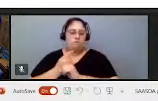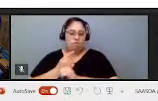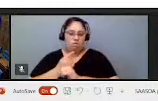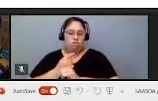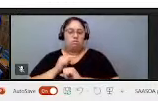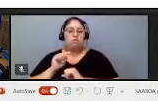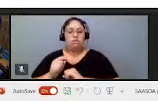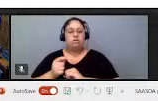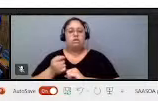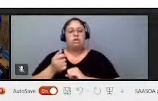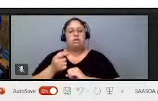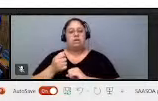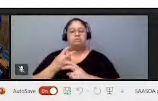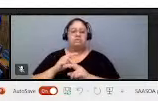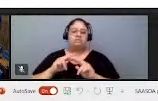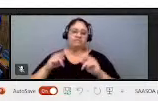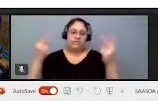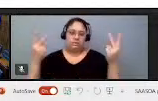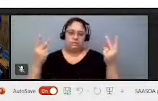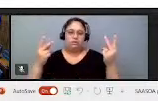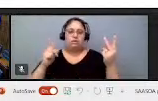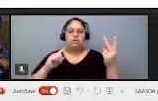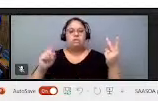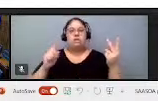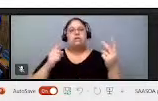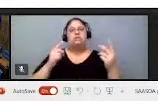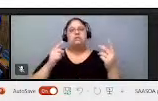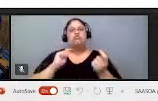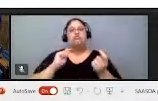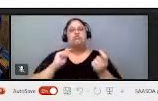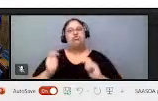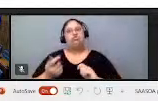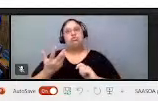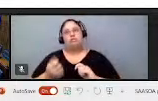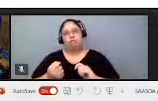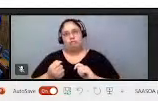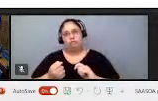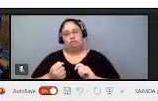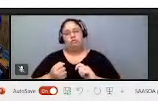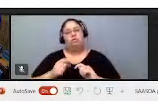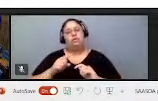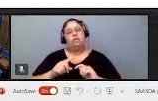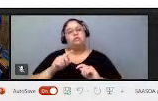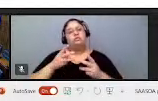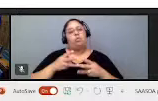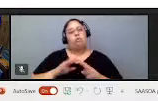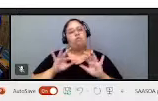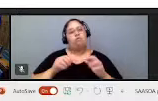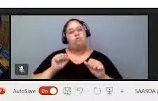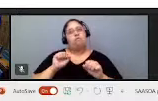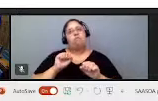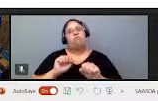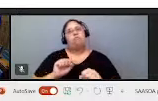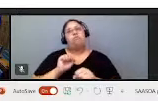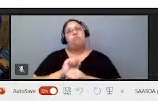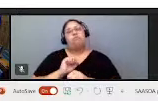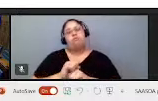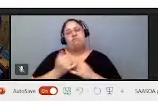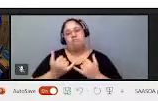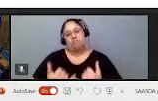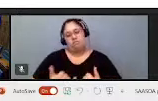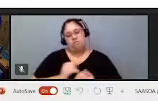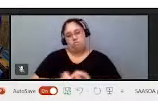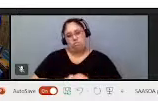um which is quite a bit different but yeah things do change and that is why that where it stands at the